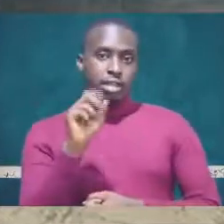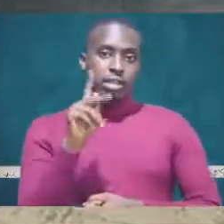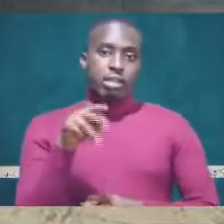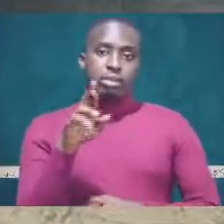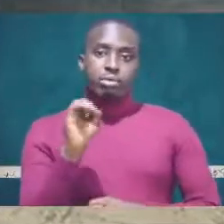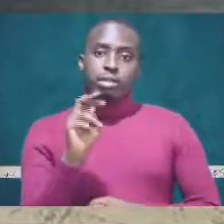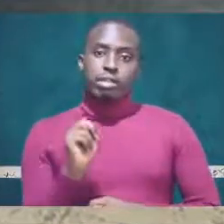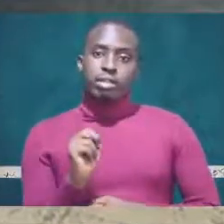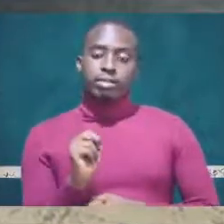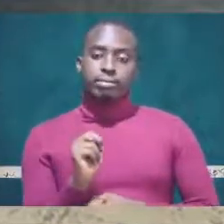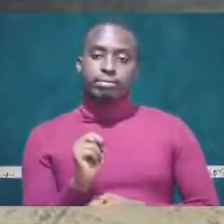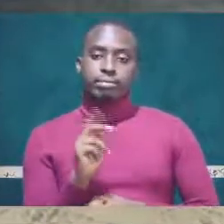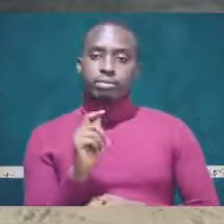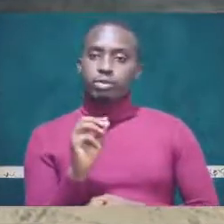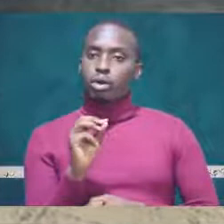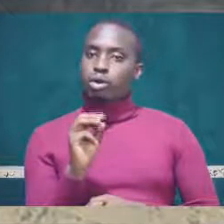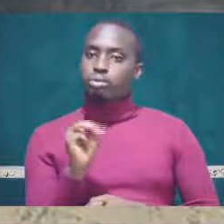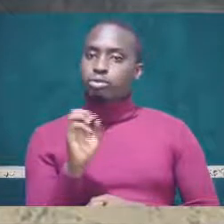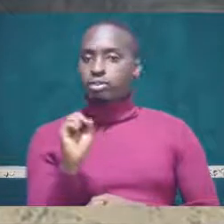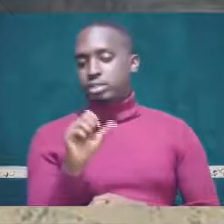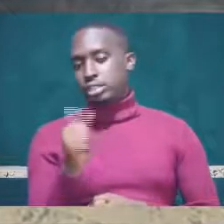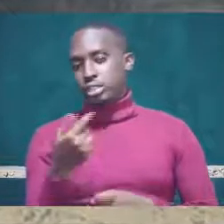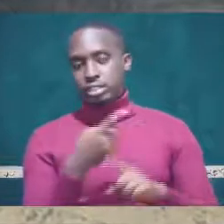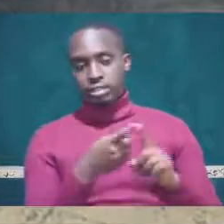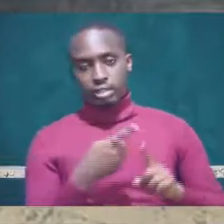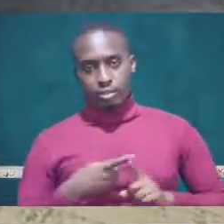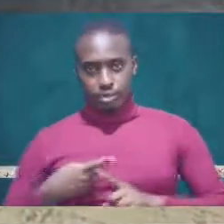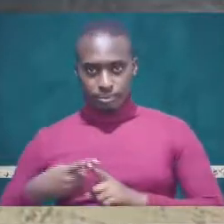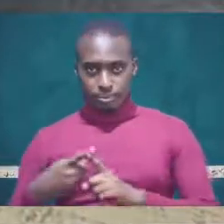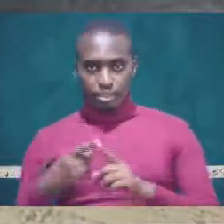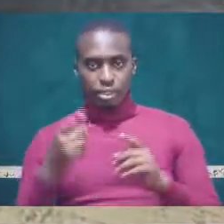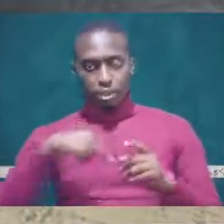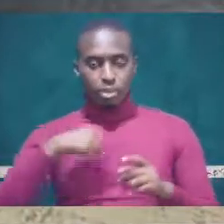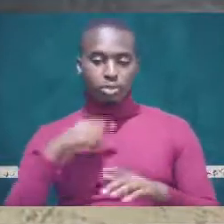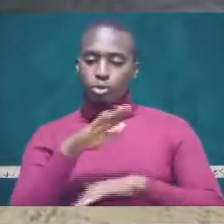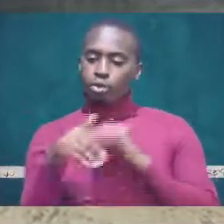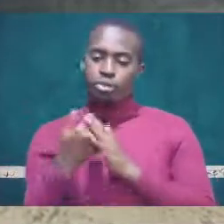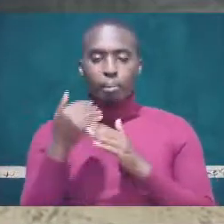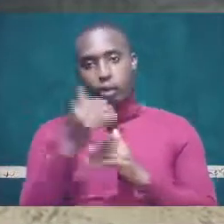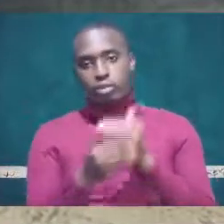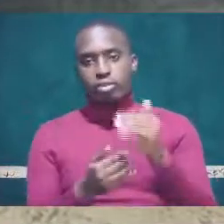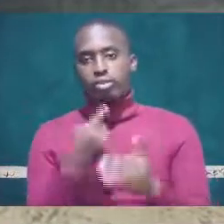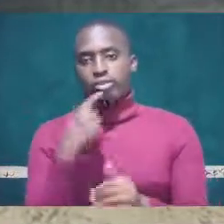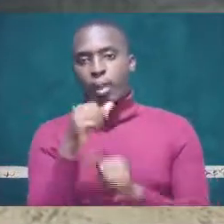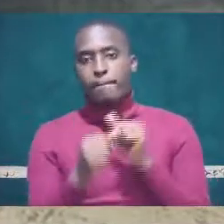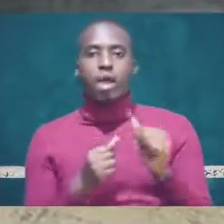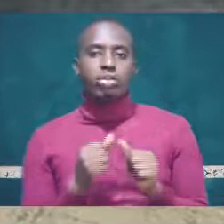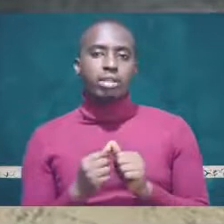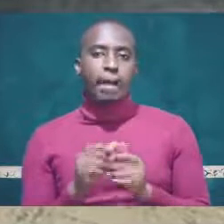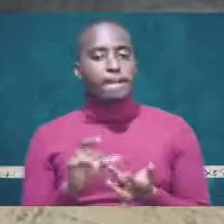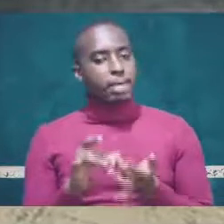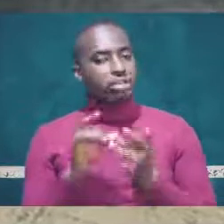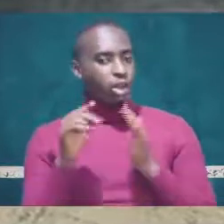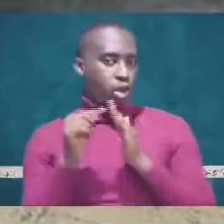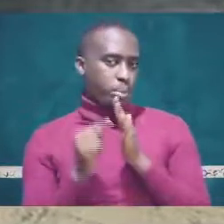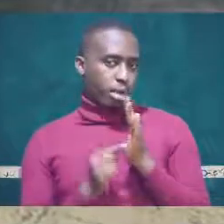the tonsils, and also the adenoids. So we're going to go through all those processes and discuss about the major